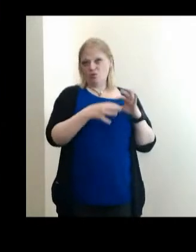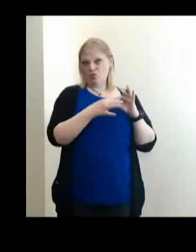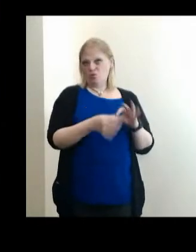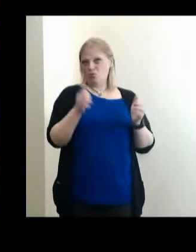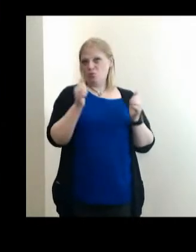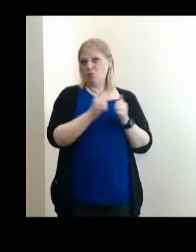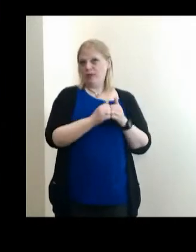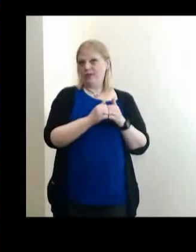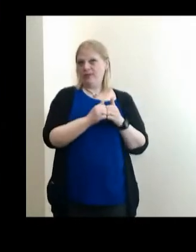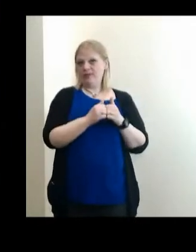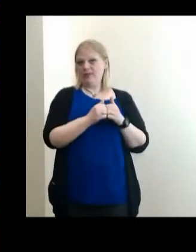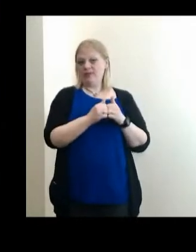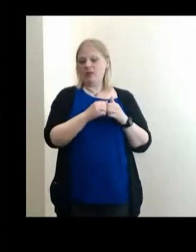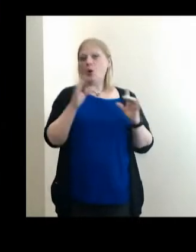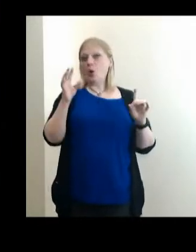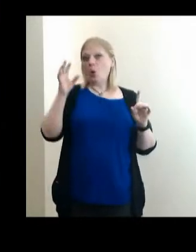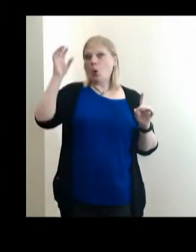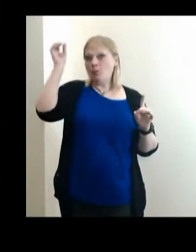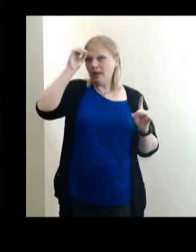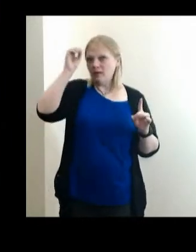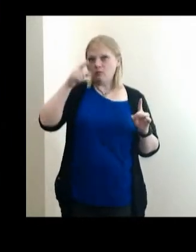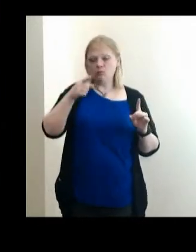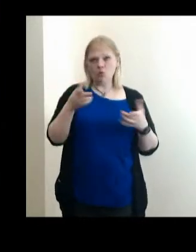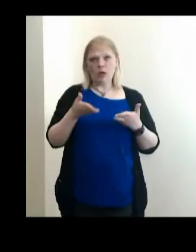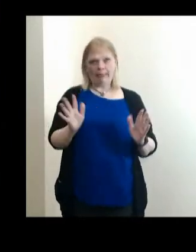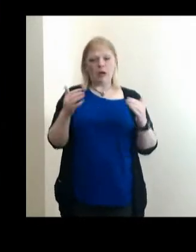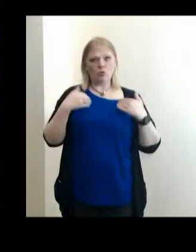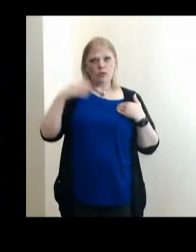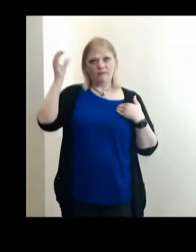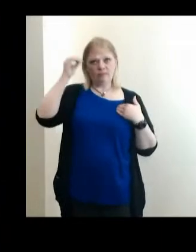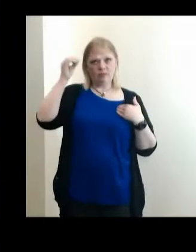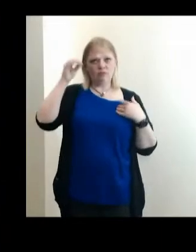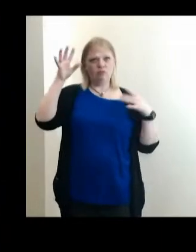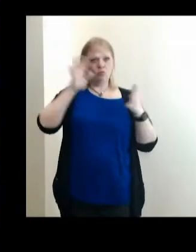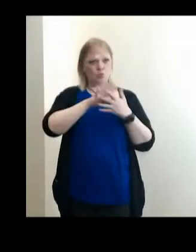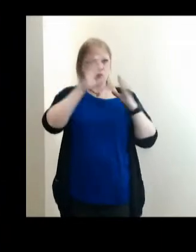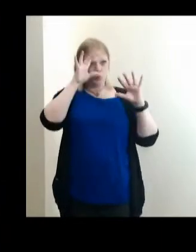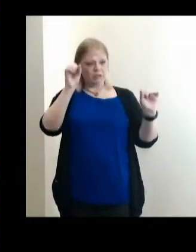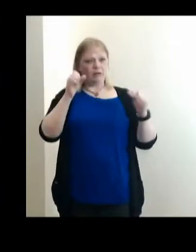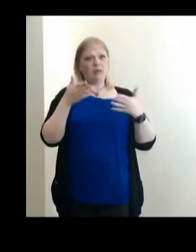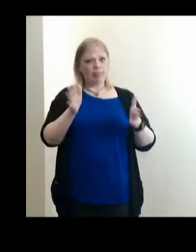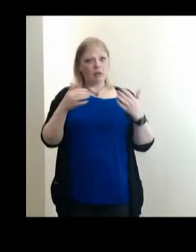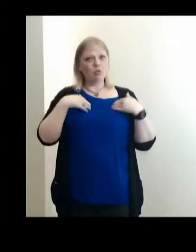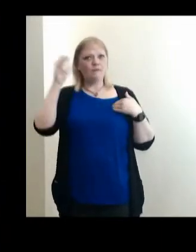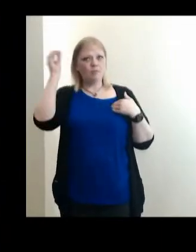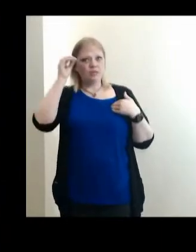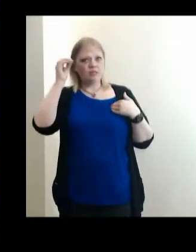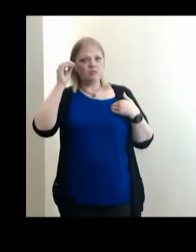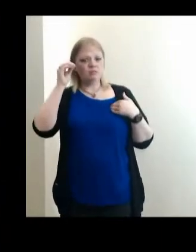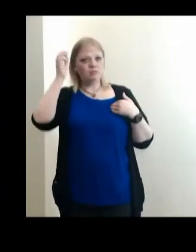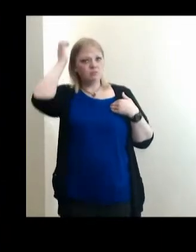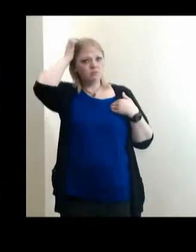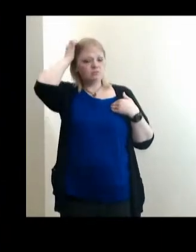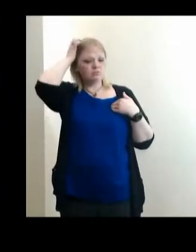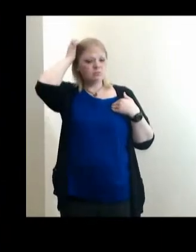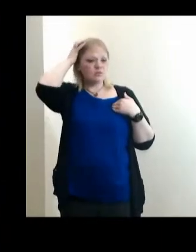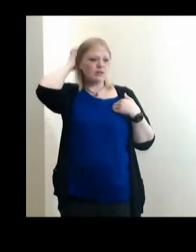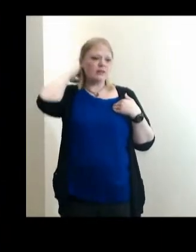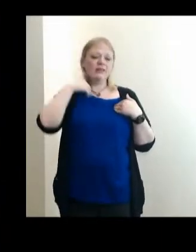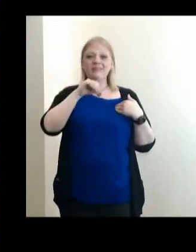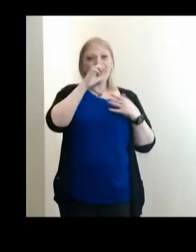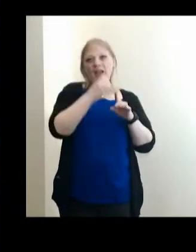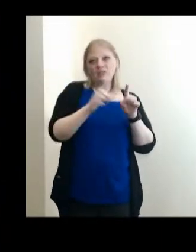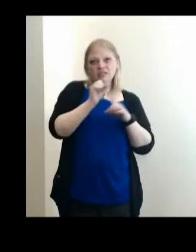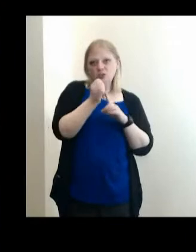with opinions, people are entitled to their opinions. School superintendents are entitled to their opinions. And not every situation is the